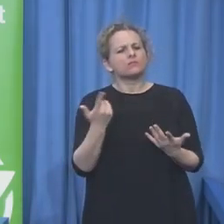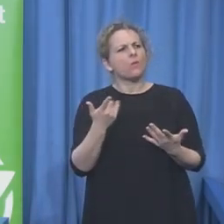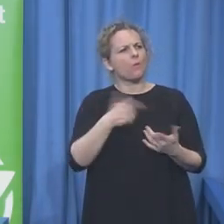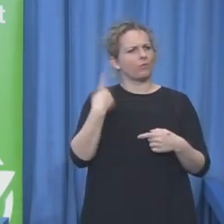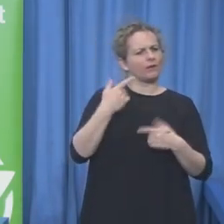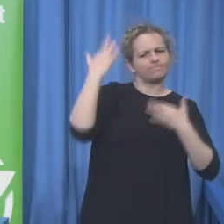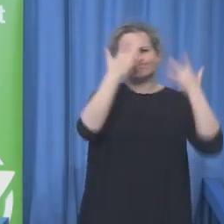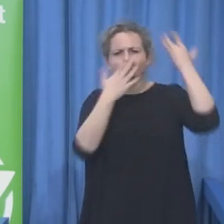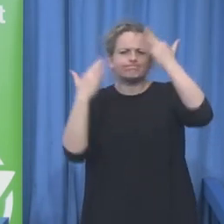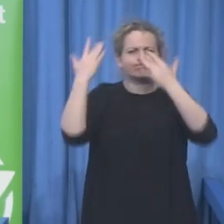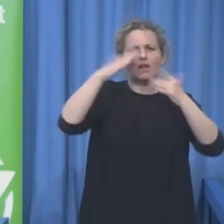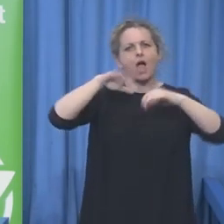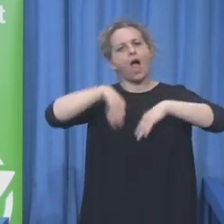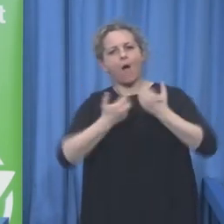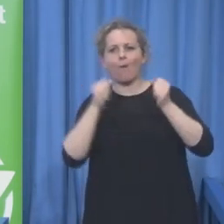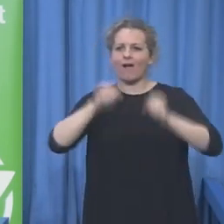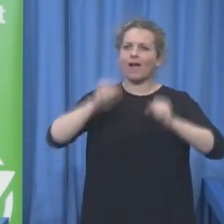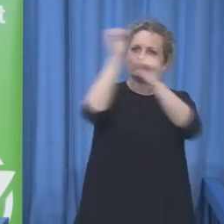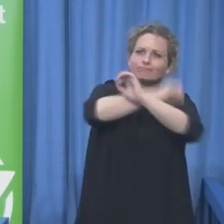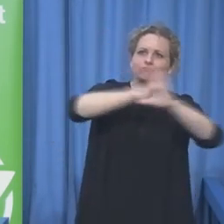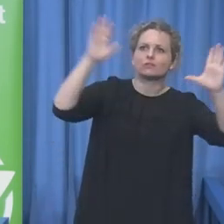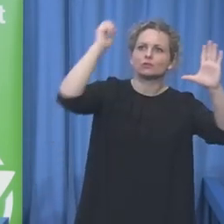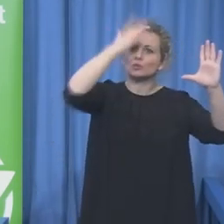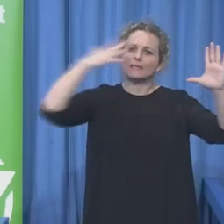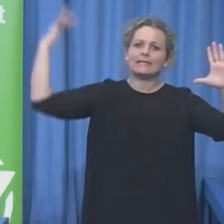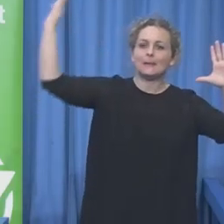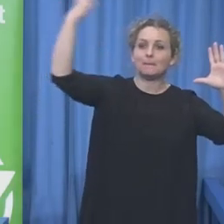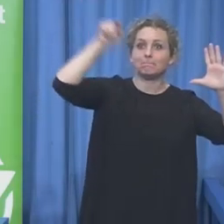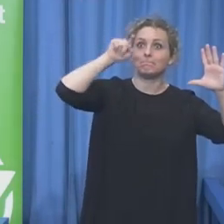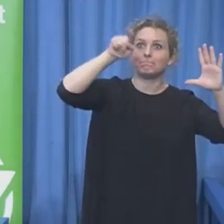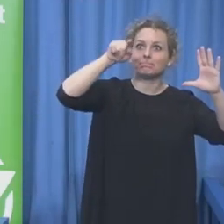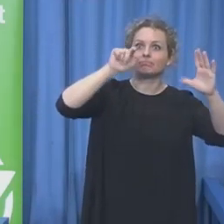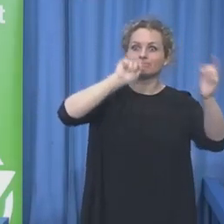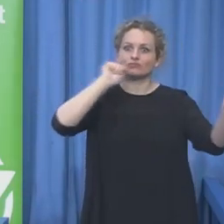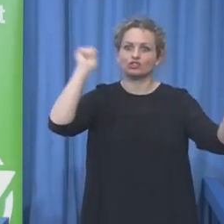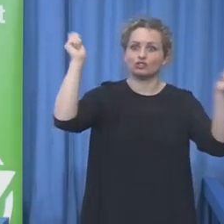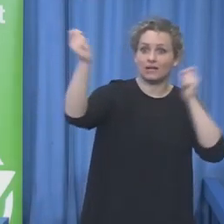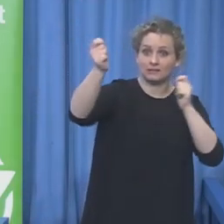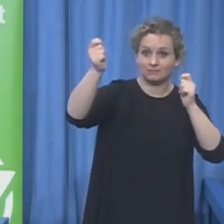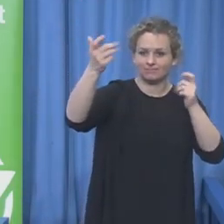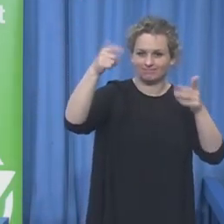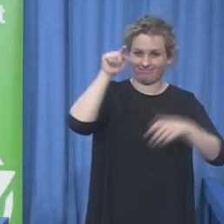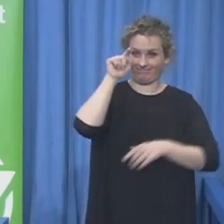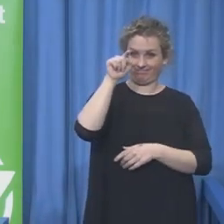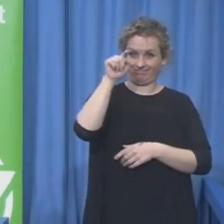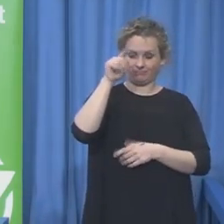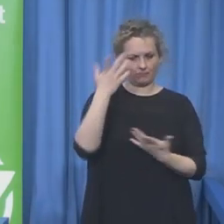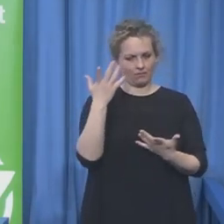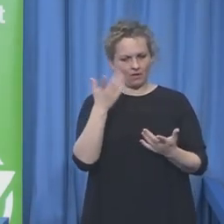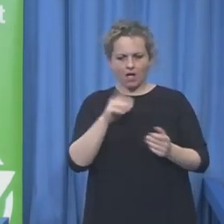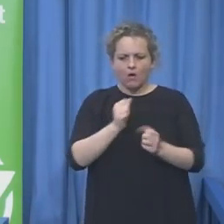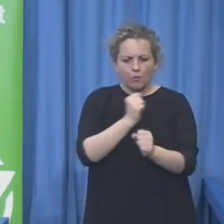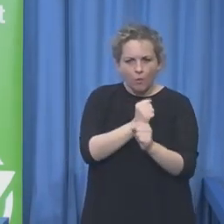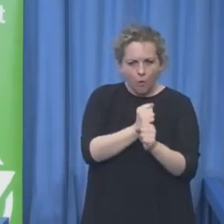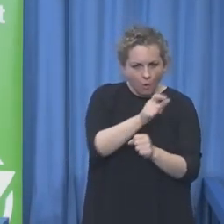developmental interests earlier, meaning we're working with schools to encourage students of all abilities to look at